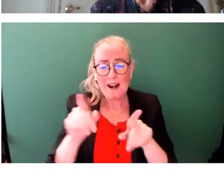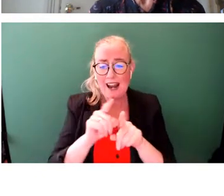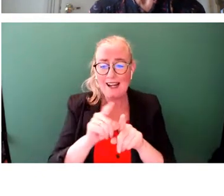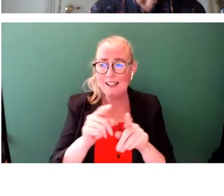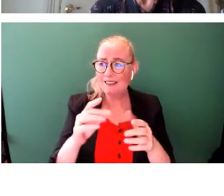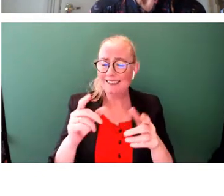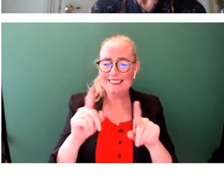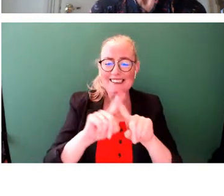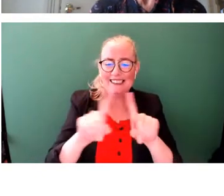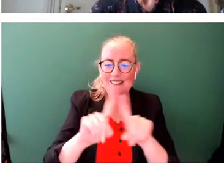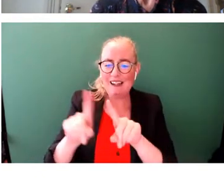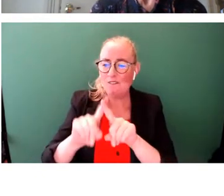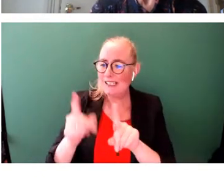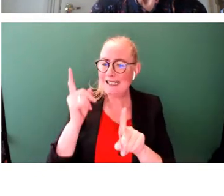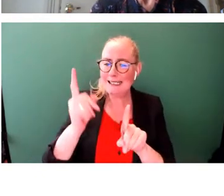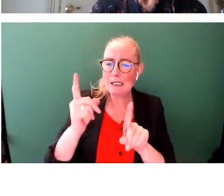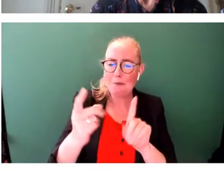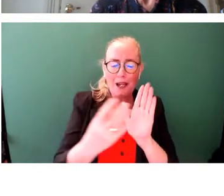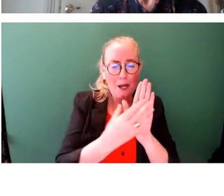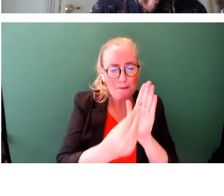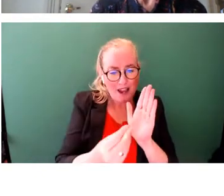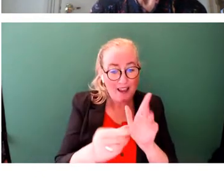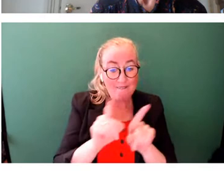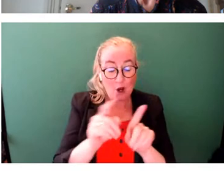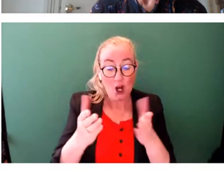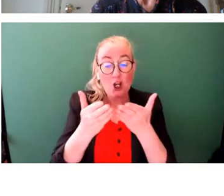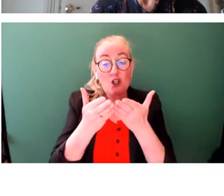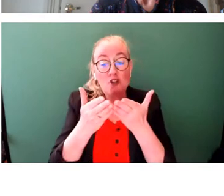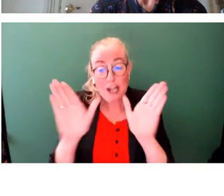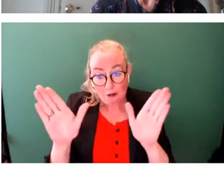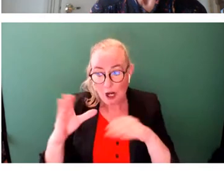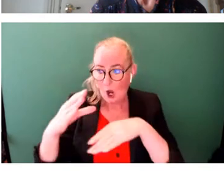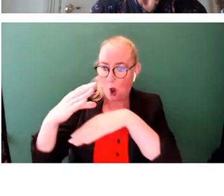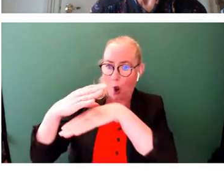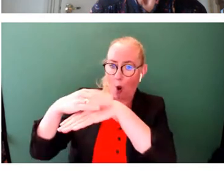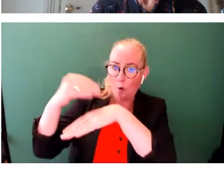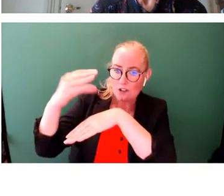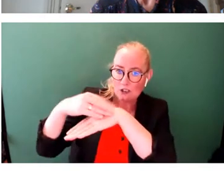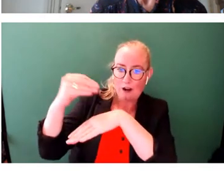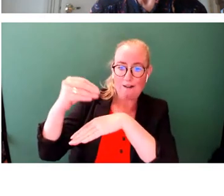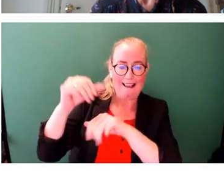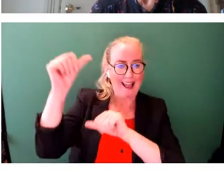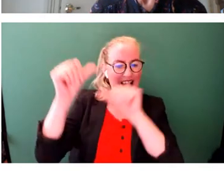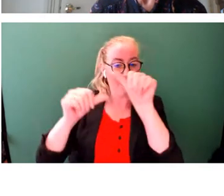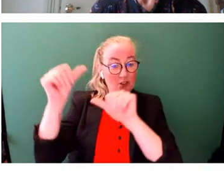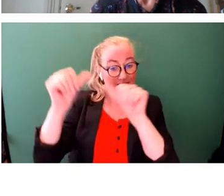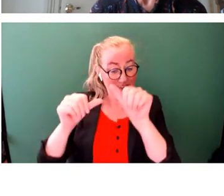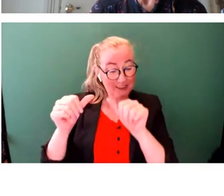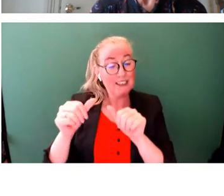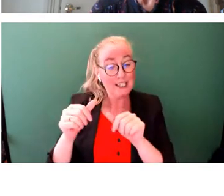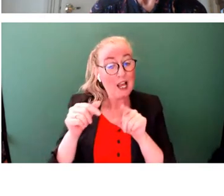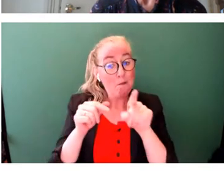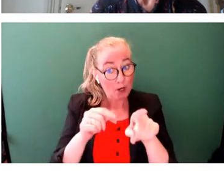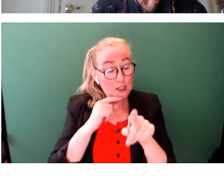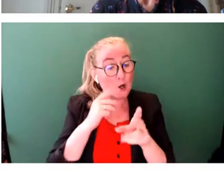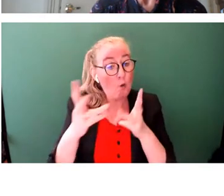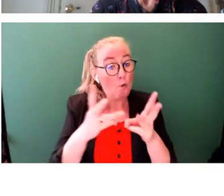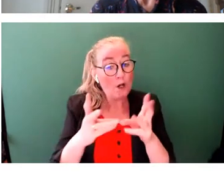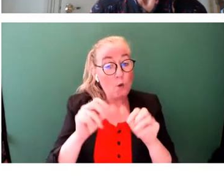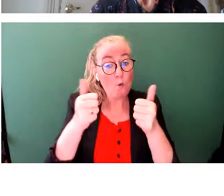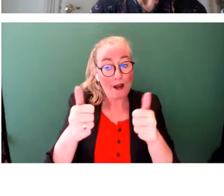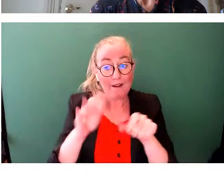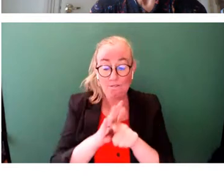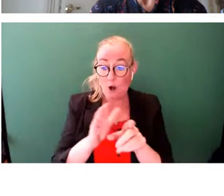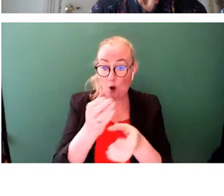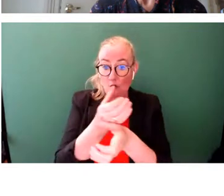model for the general older adult population. And it works particularly well in rural communities